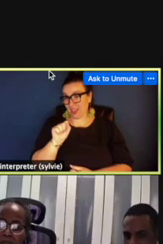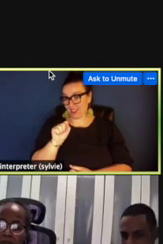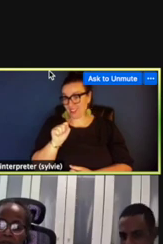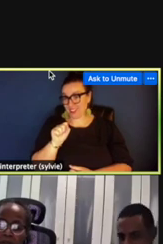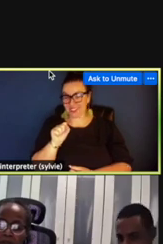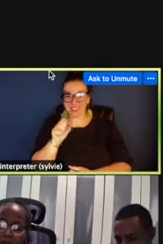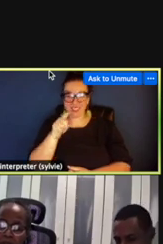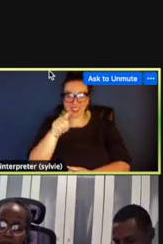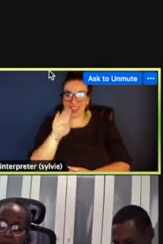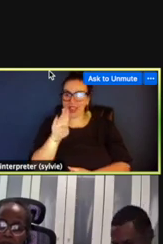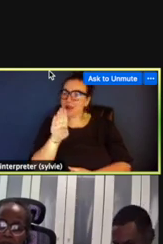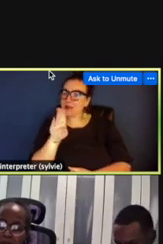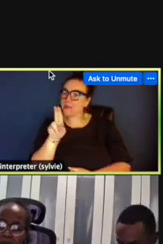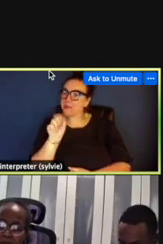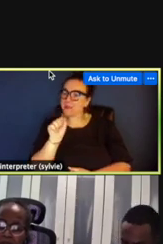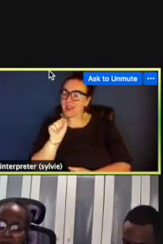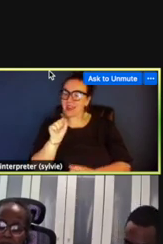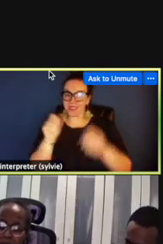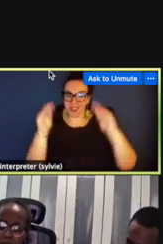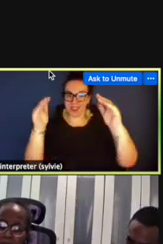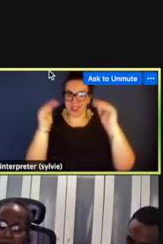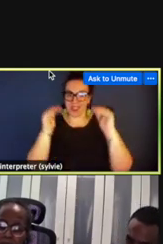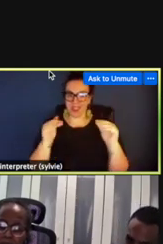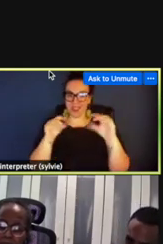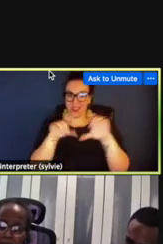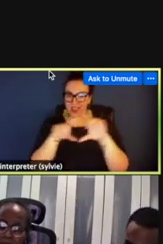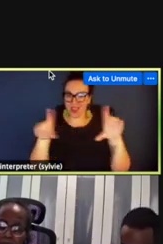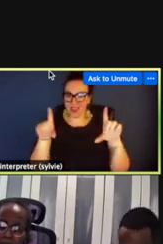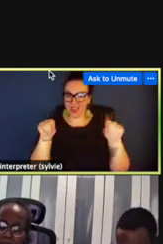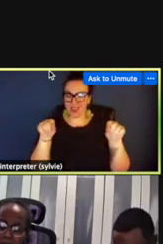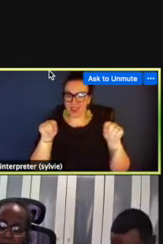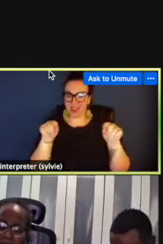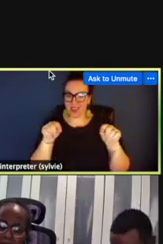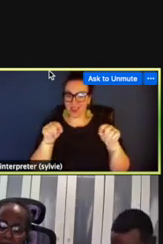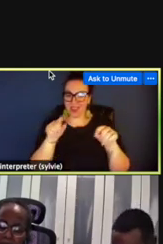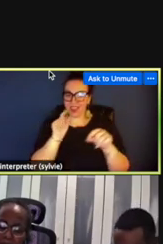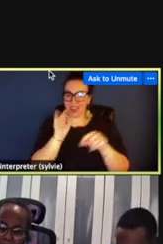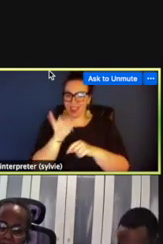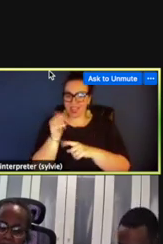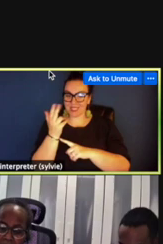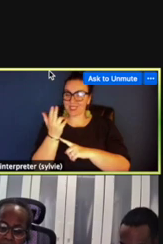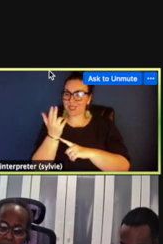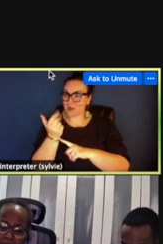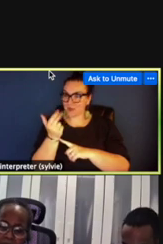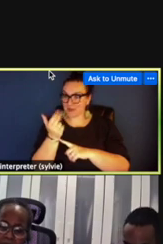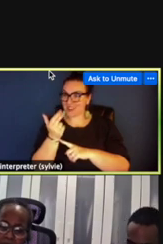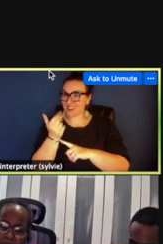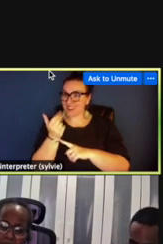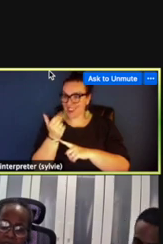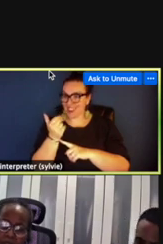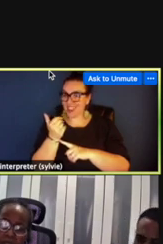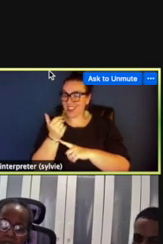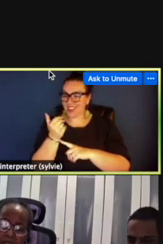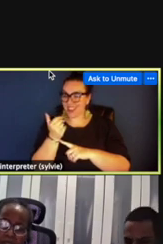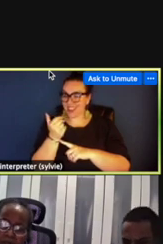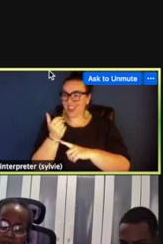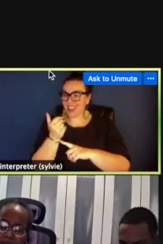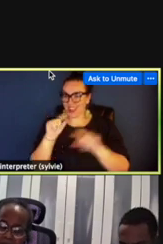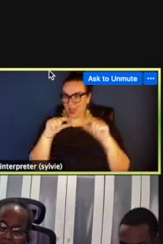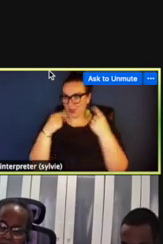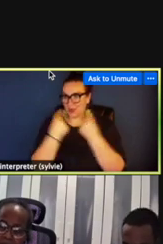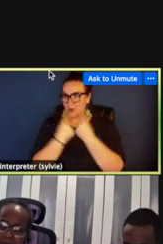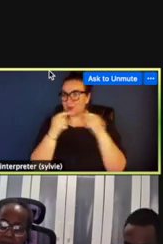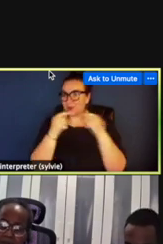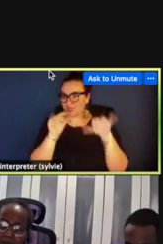here. And then down here, this is the hotel. That the group stayed in.